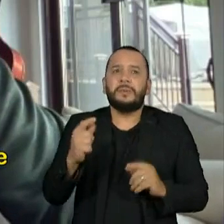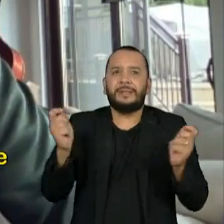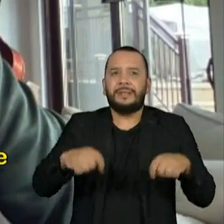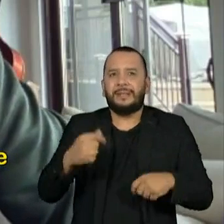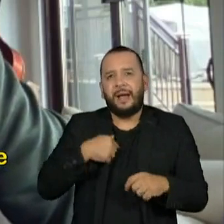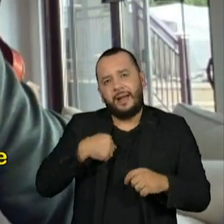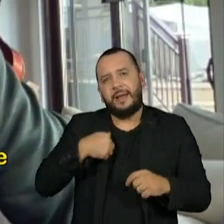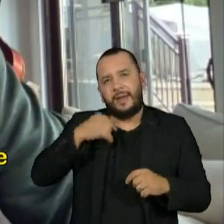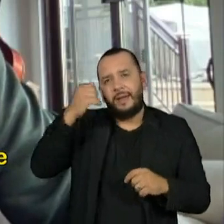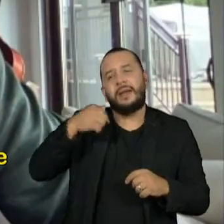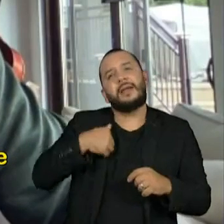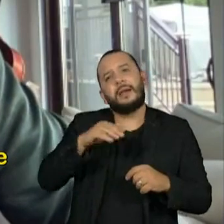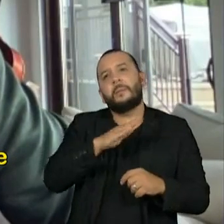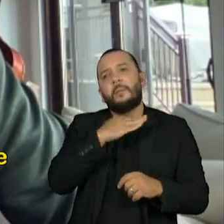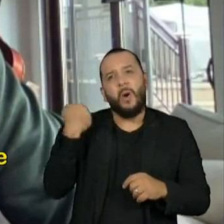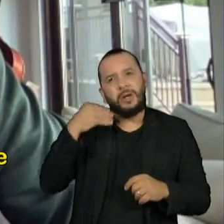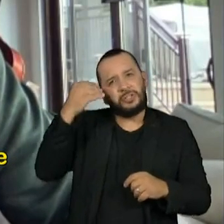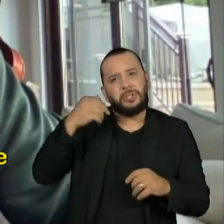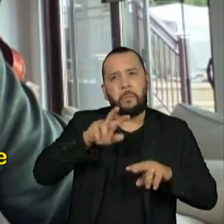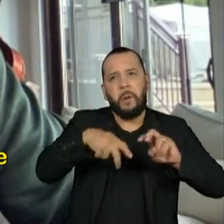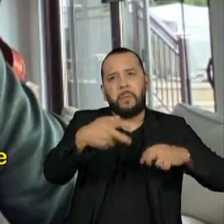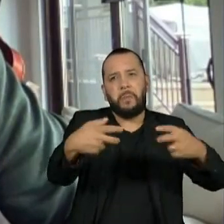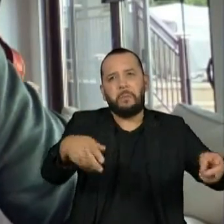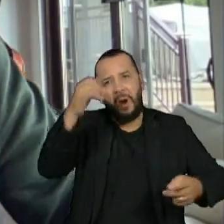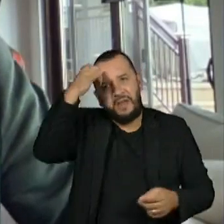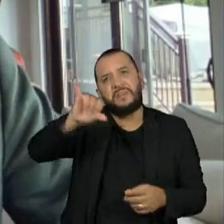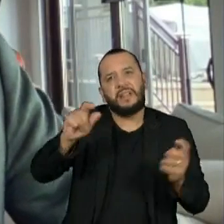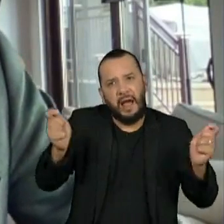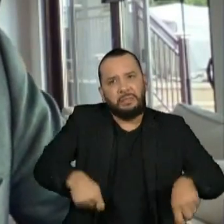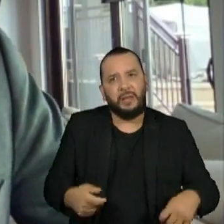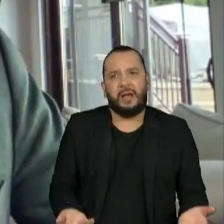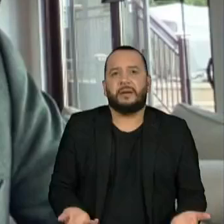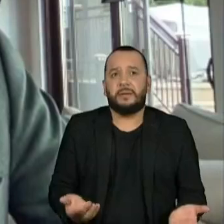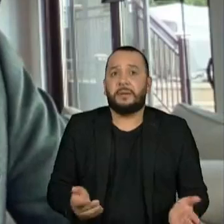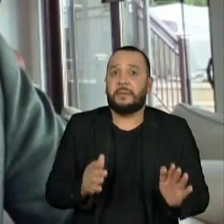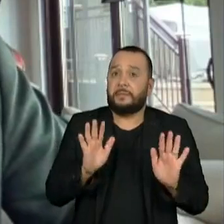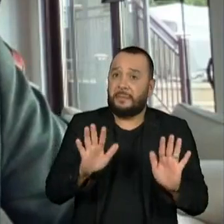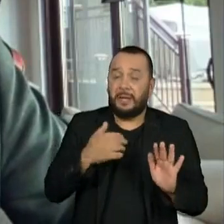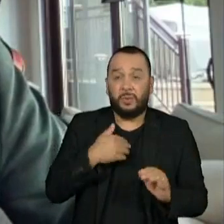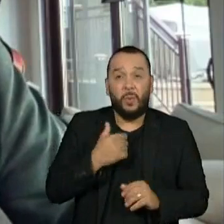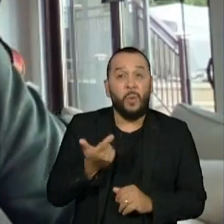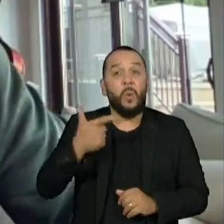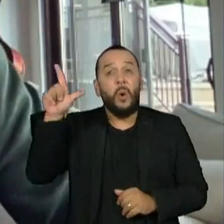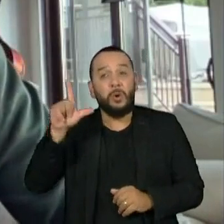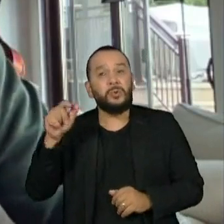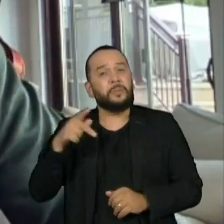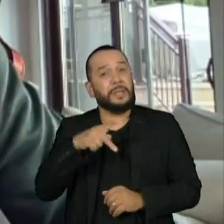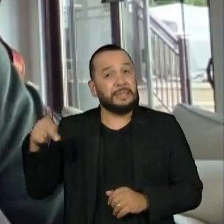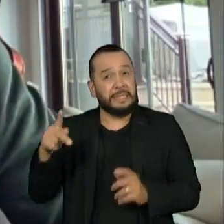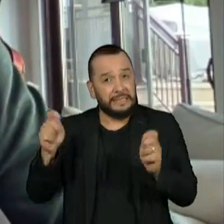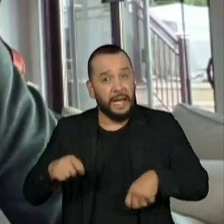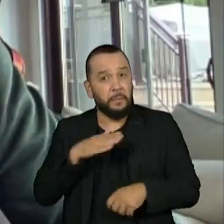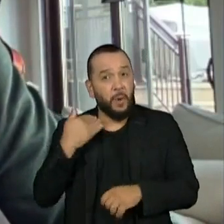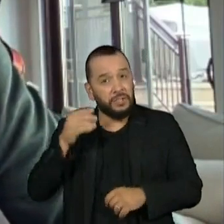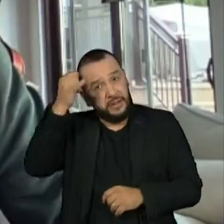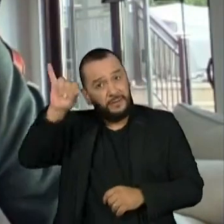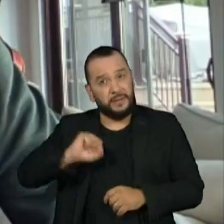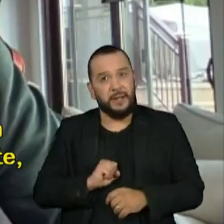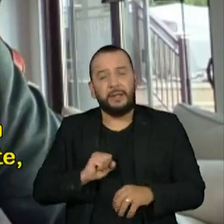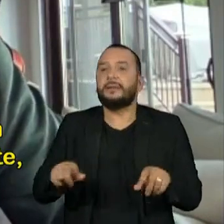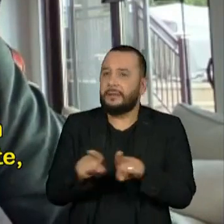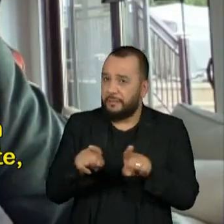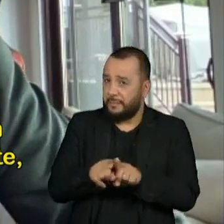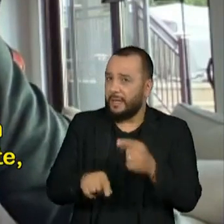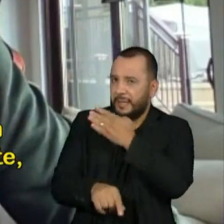avoided significant excess mortality with a different president? You can ask the same question about the United